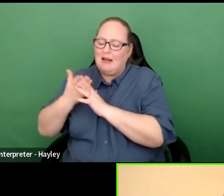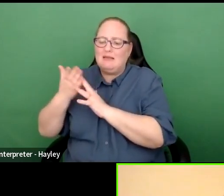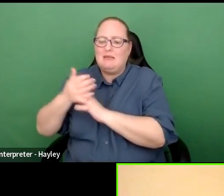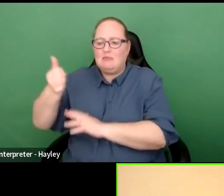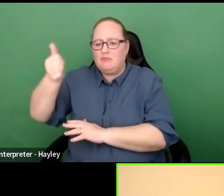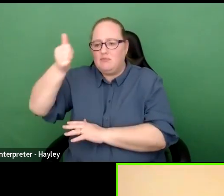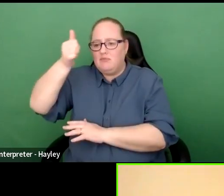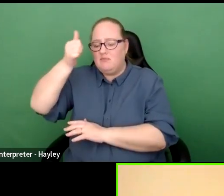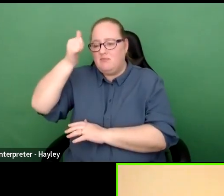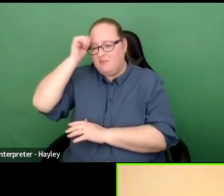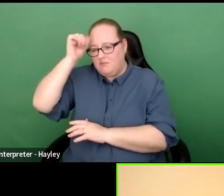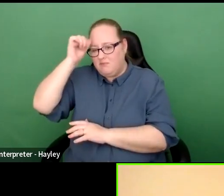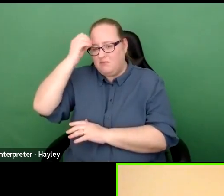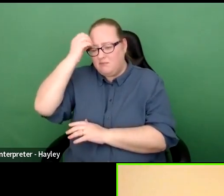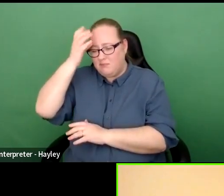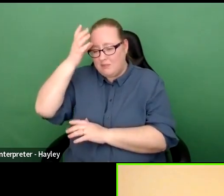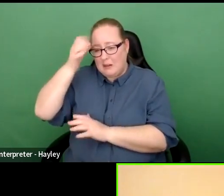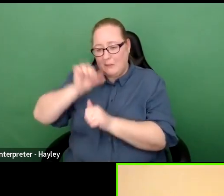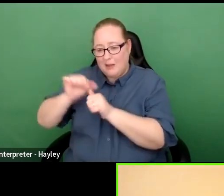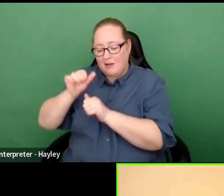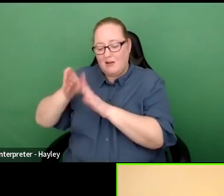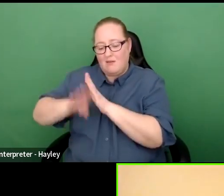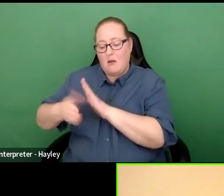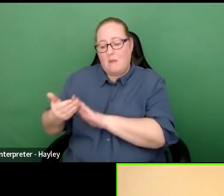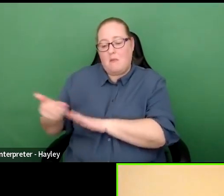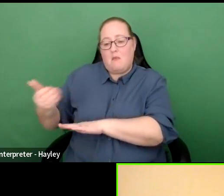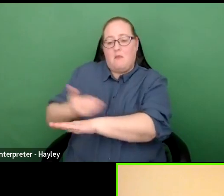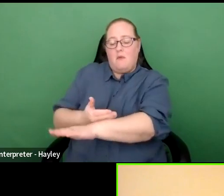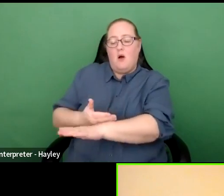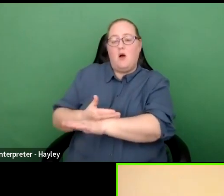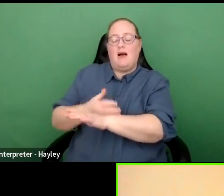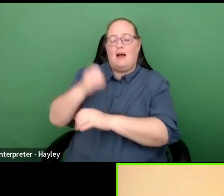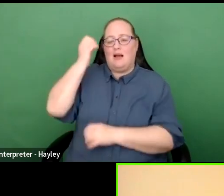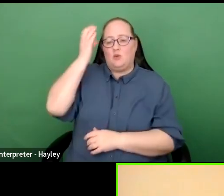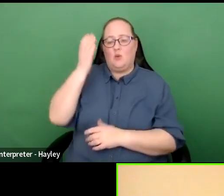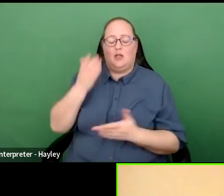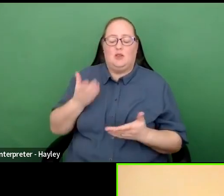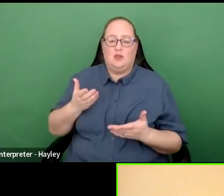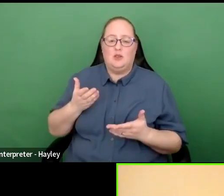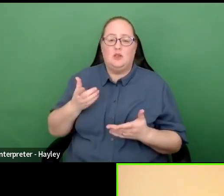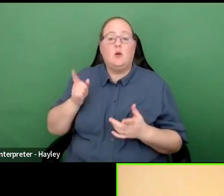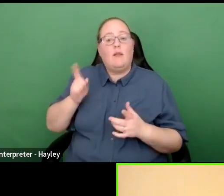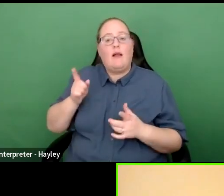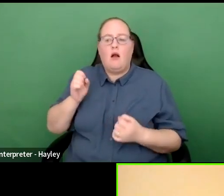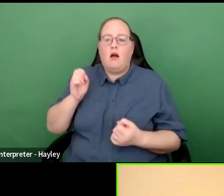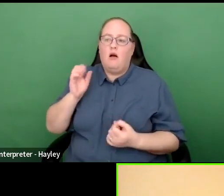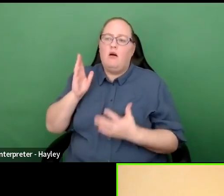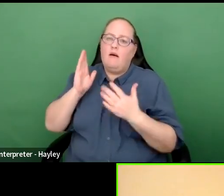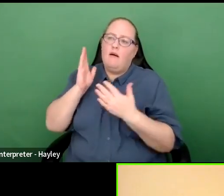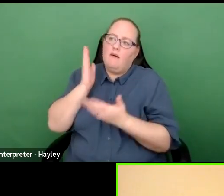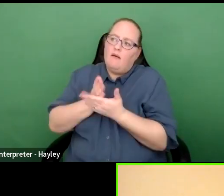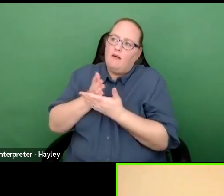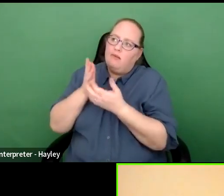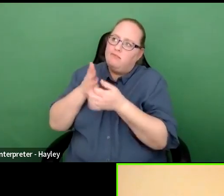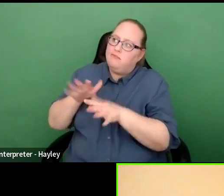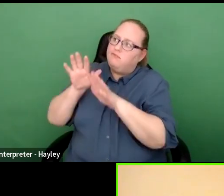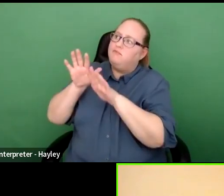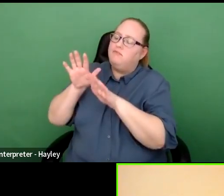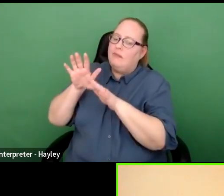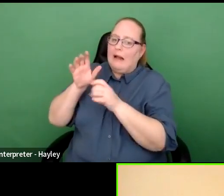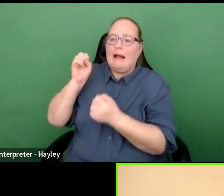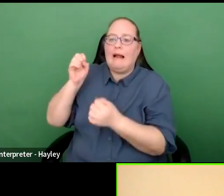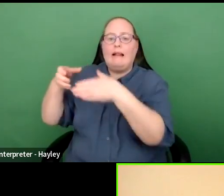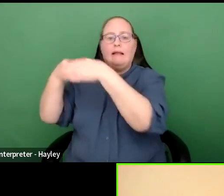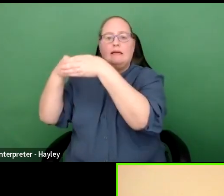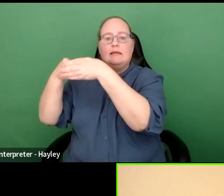education. So they were unspoken, unquestionable elite for all of us who grew up. After